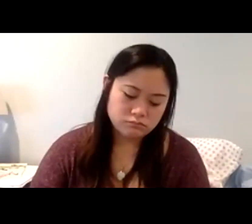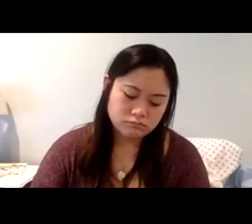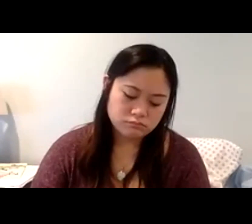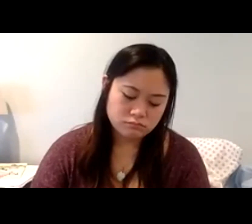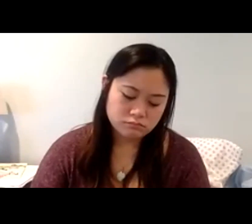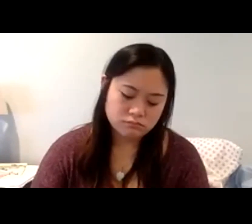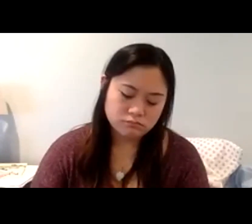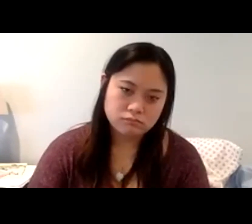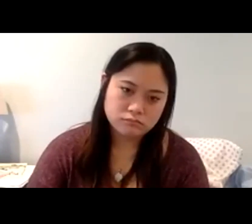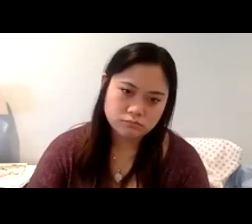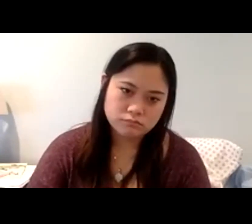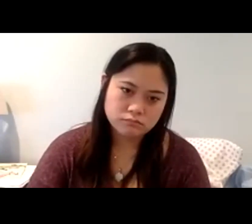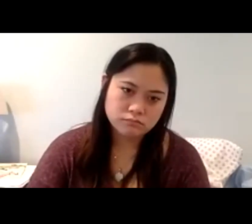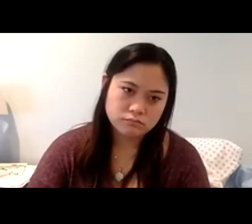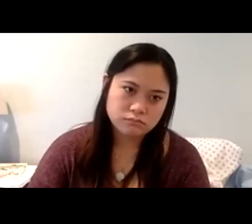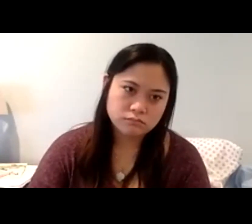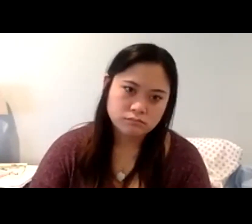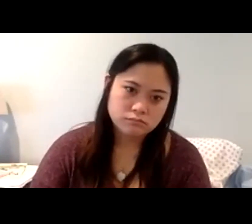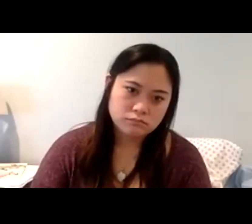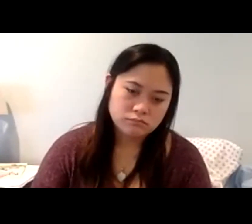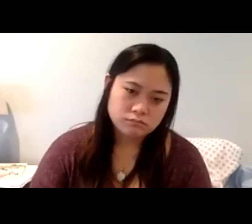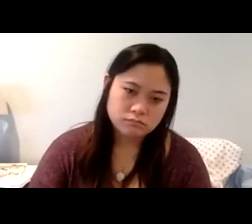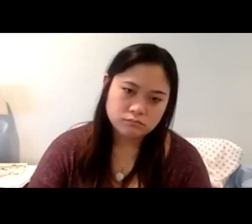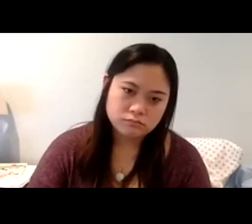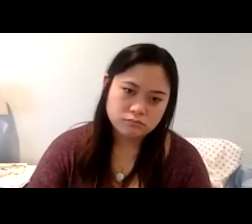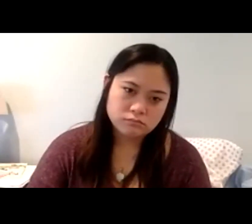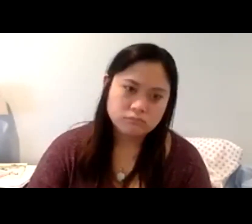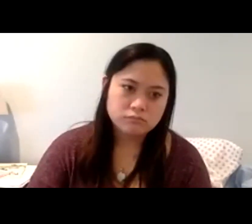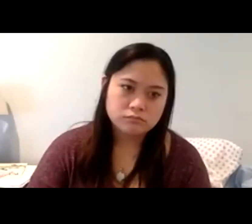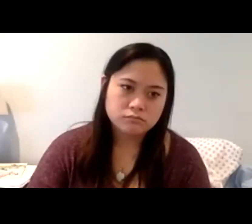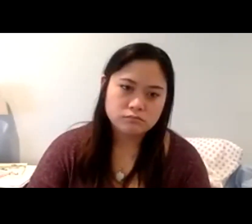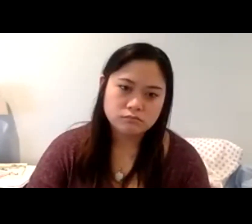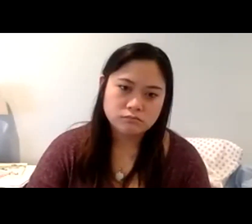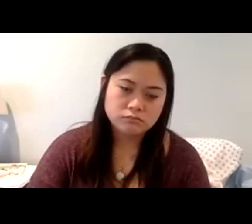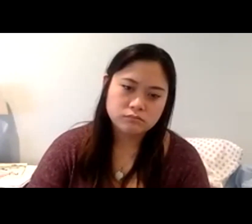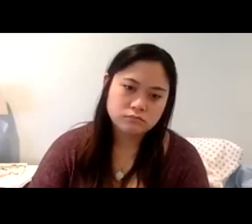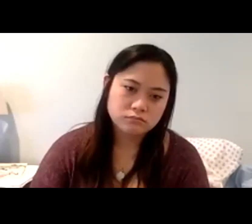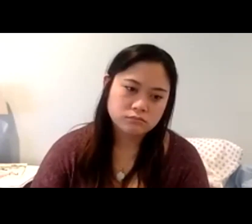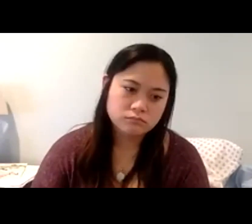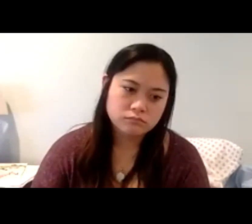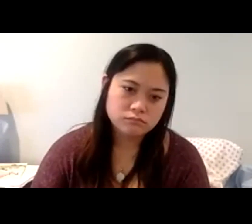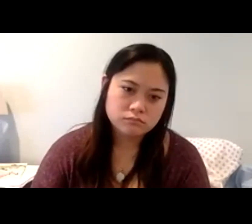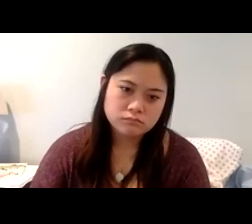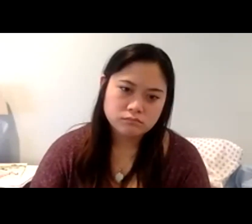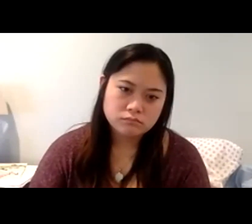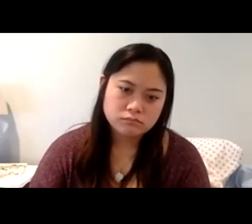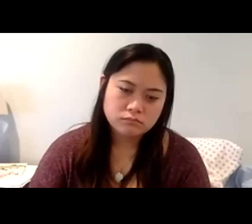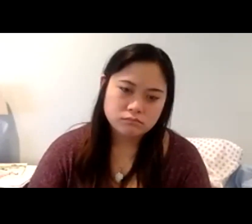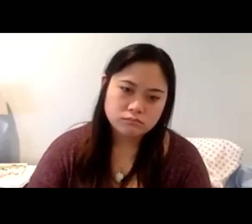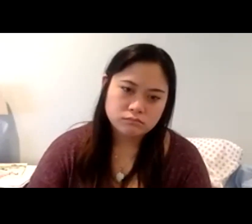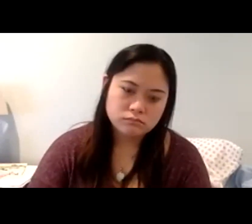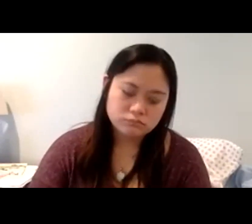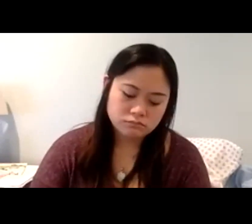Okay, yeah. That's I know some But we enough, haven't, so. no, we haven't seen anything new come through on that in a long time. All right,